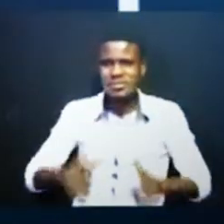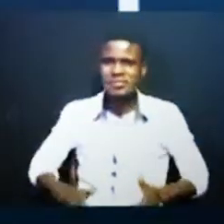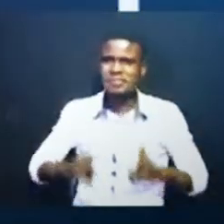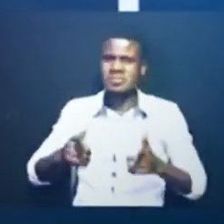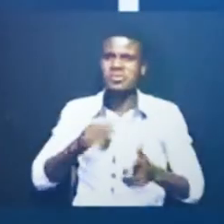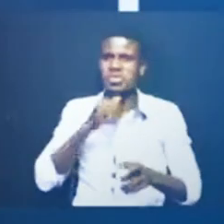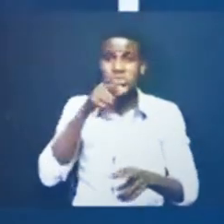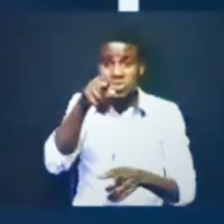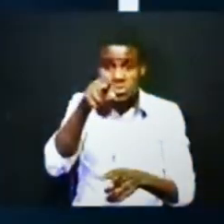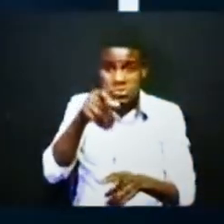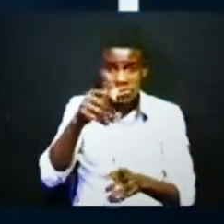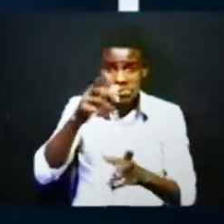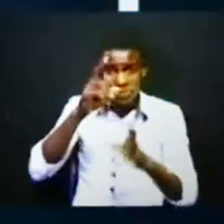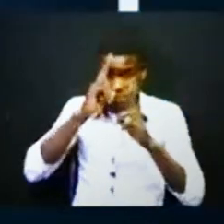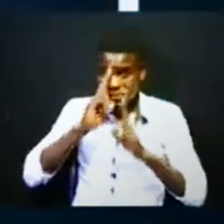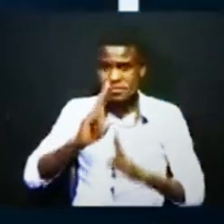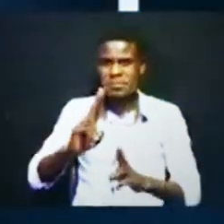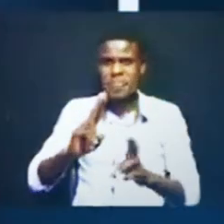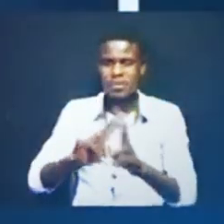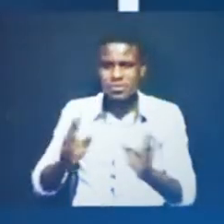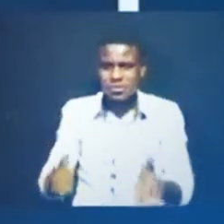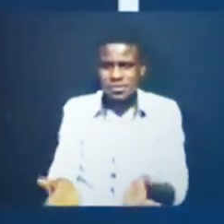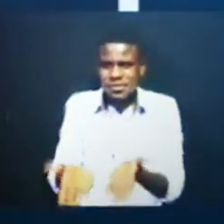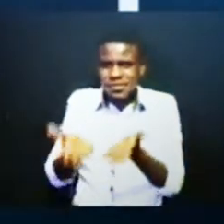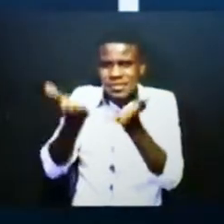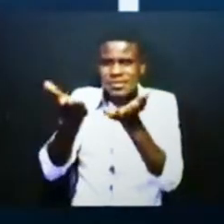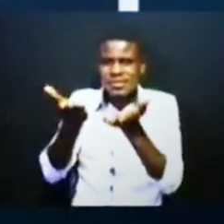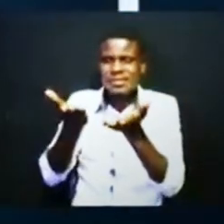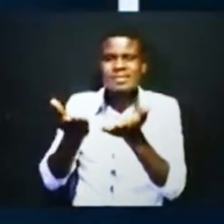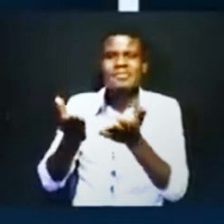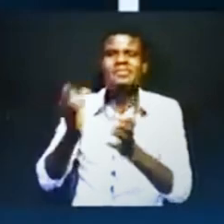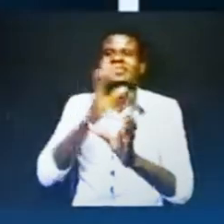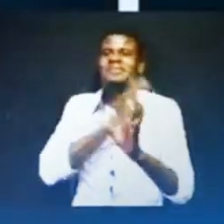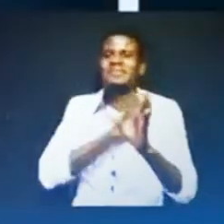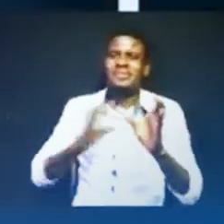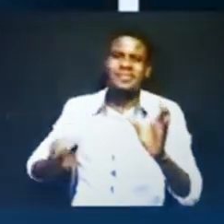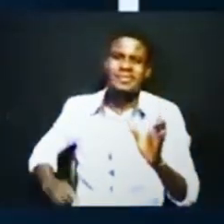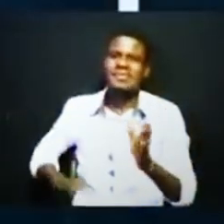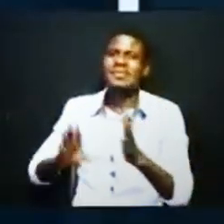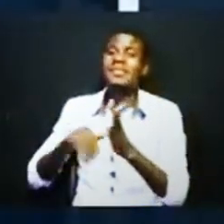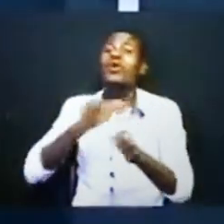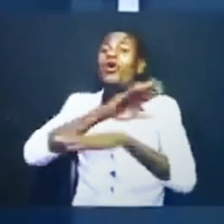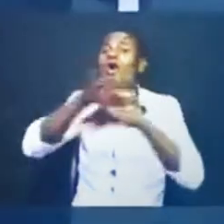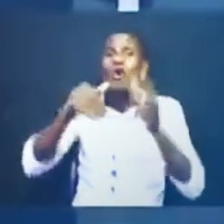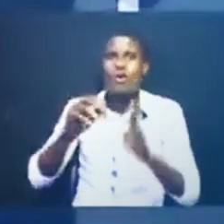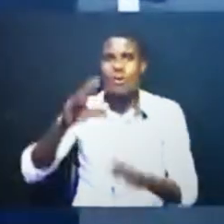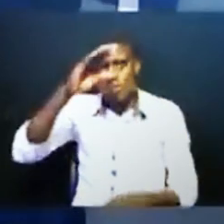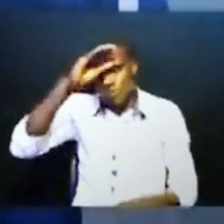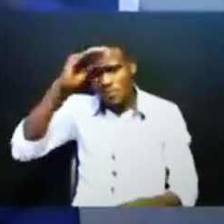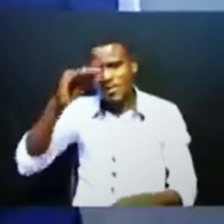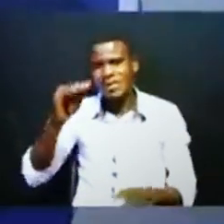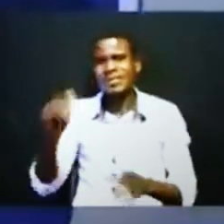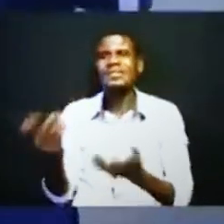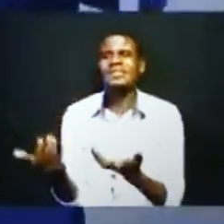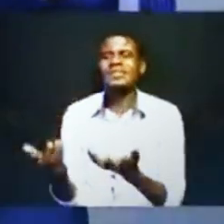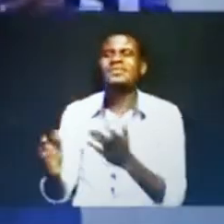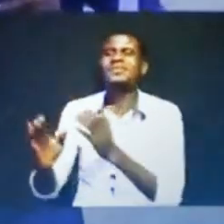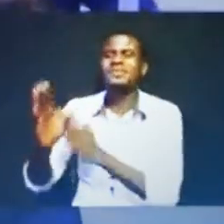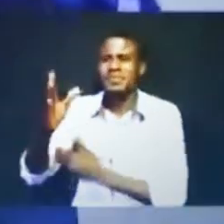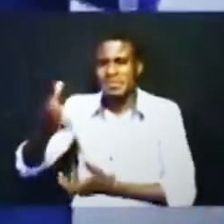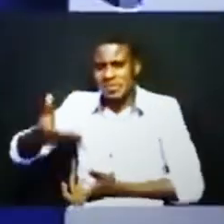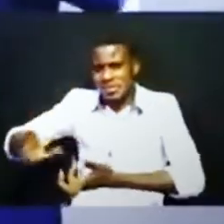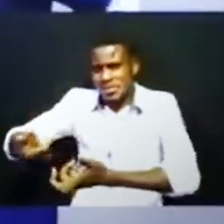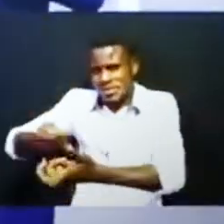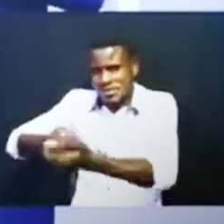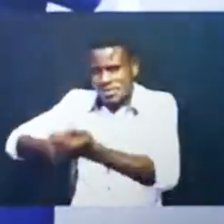please exhibit Christ. Lift him up. And he will draw all men unto himself. Debiara da bomodin so be makristo so no